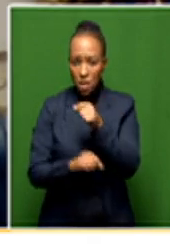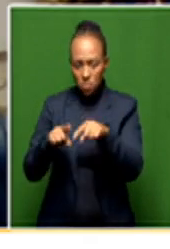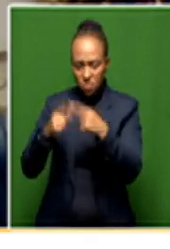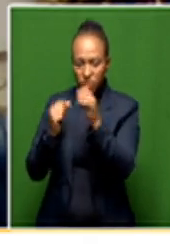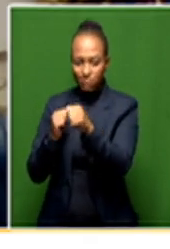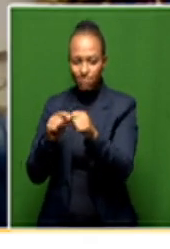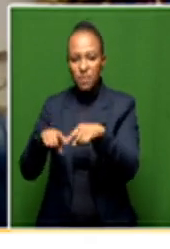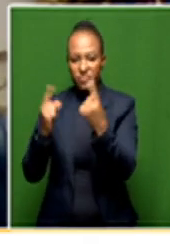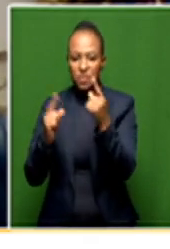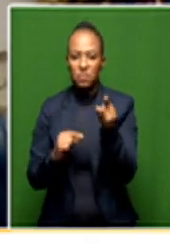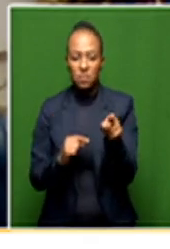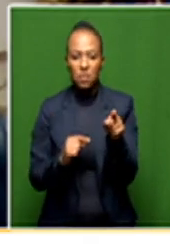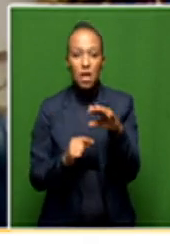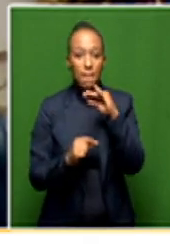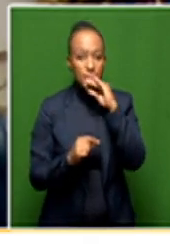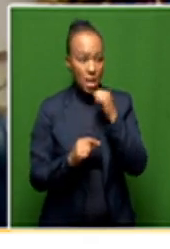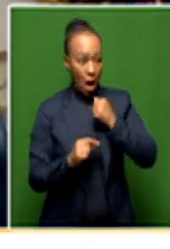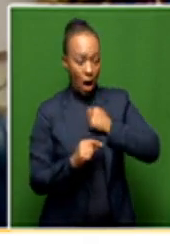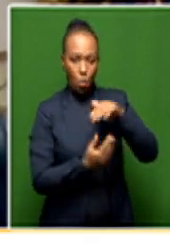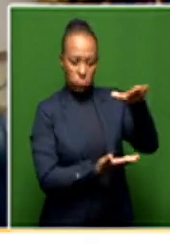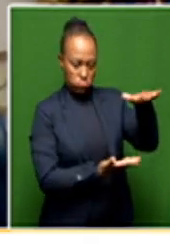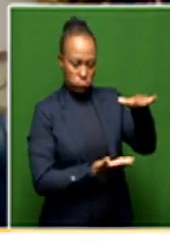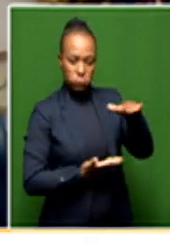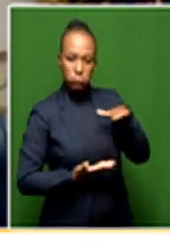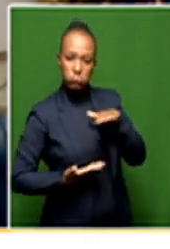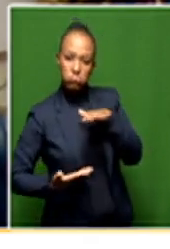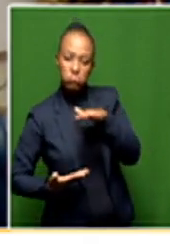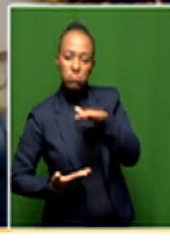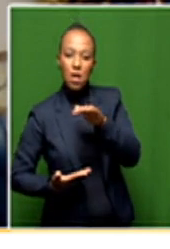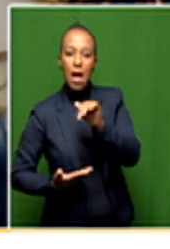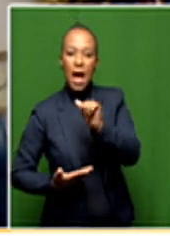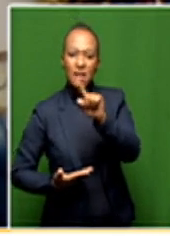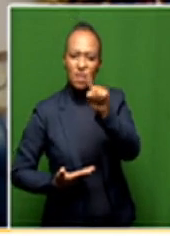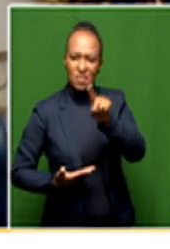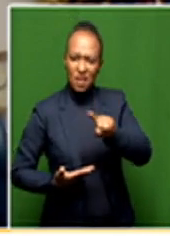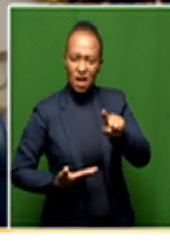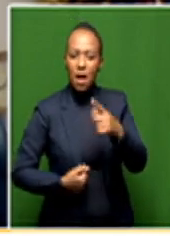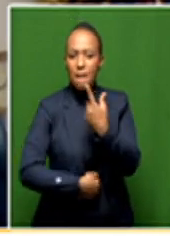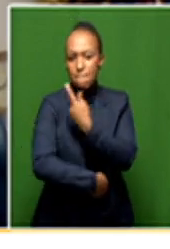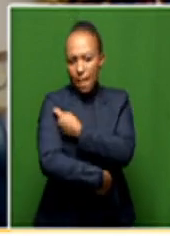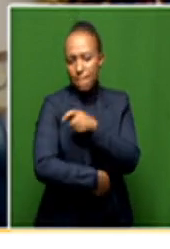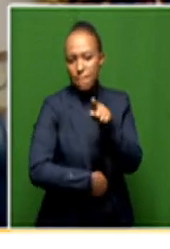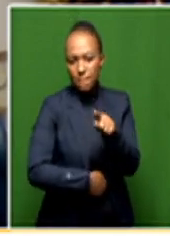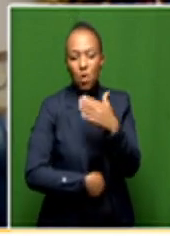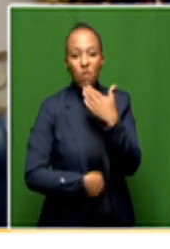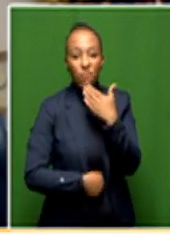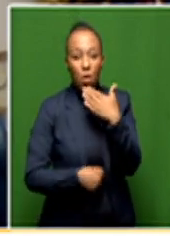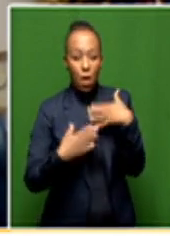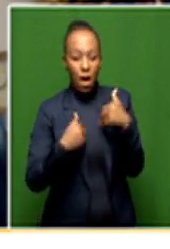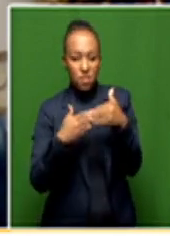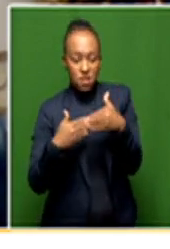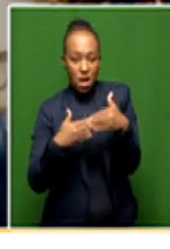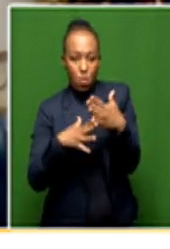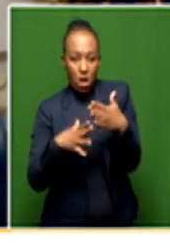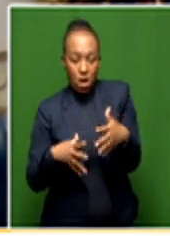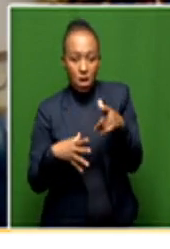the vaccine that you receive, this AstraZeneca vaccine that medical professionals will be getting, will they receive